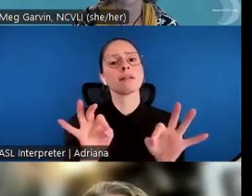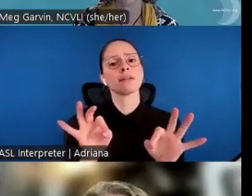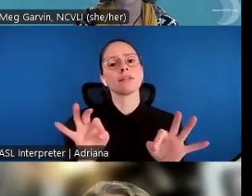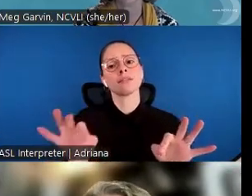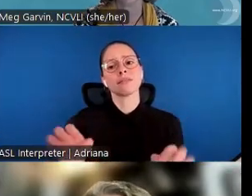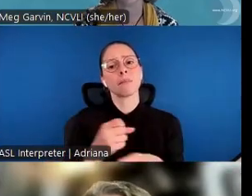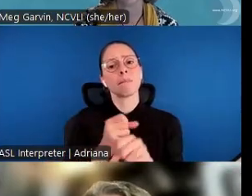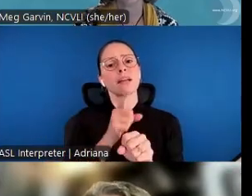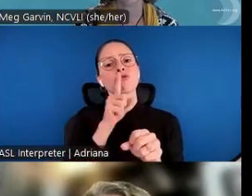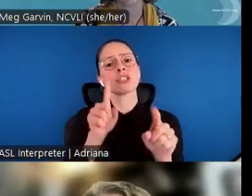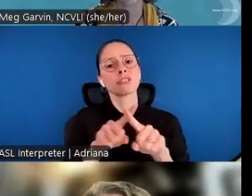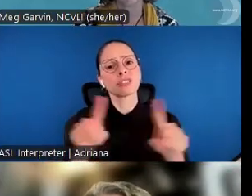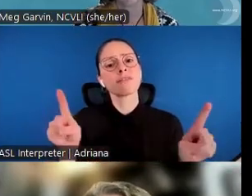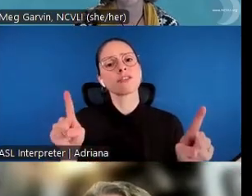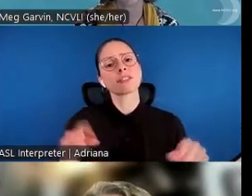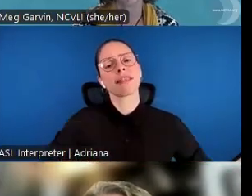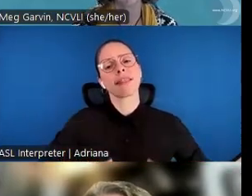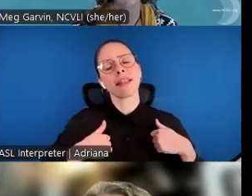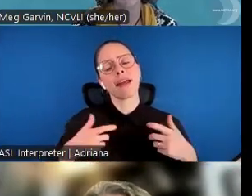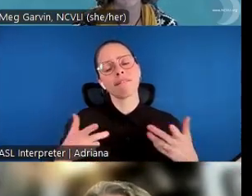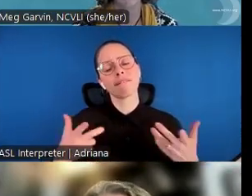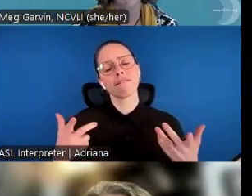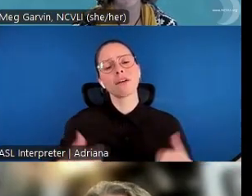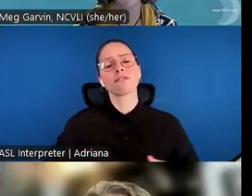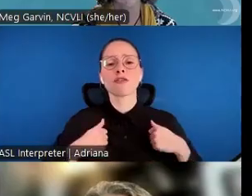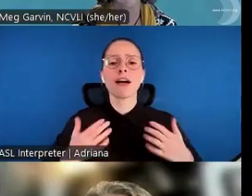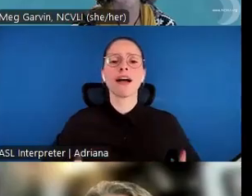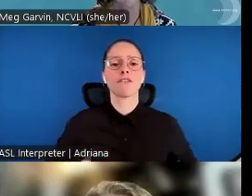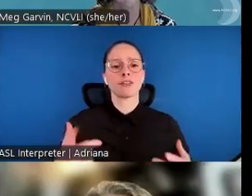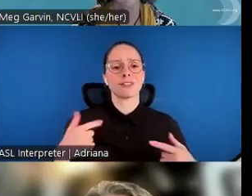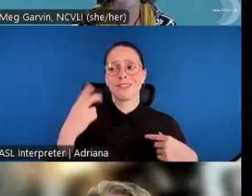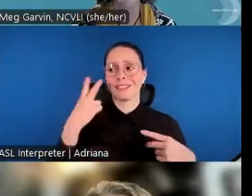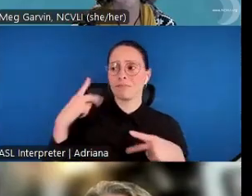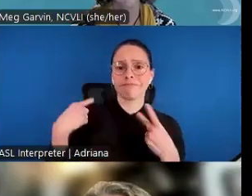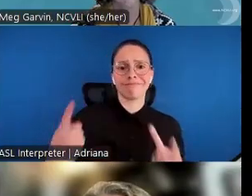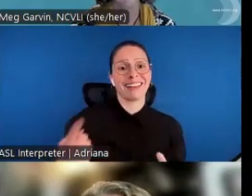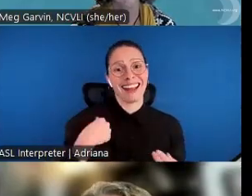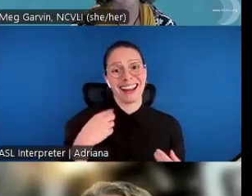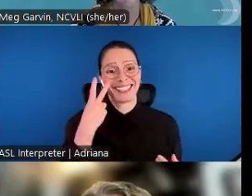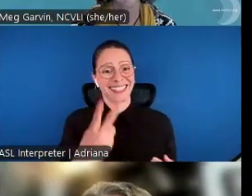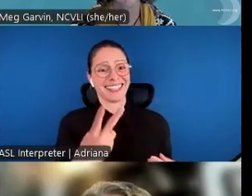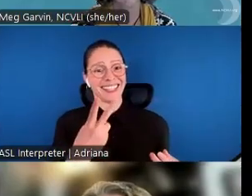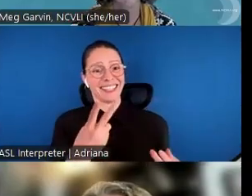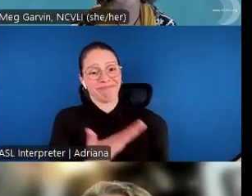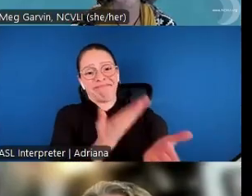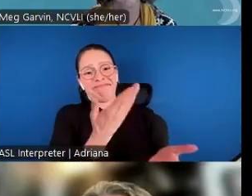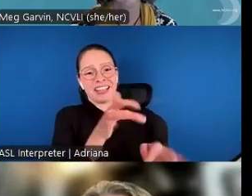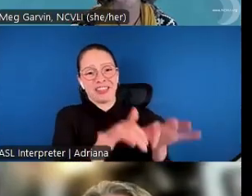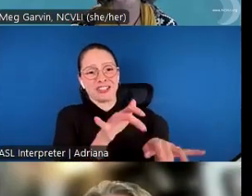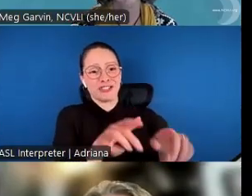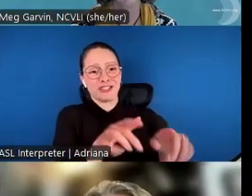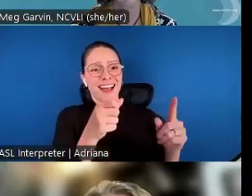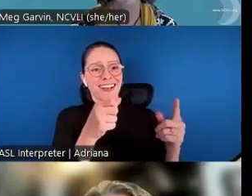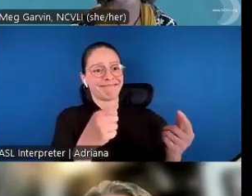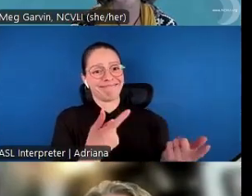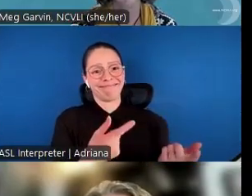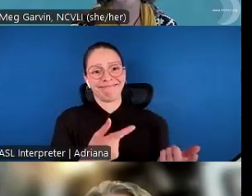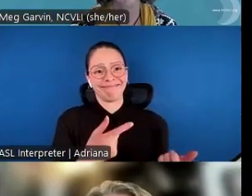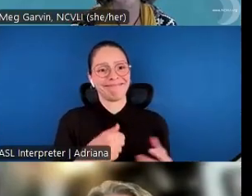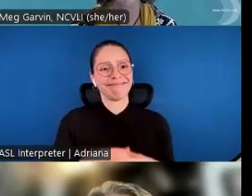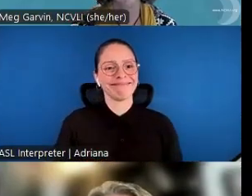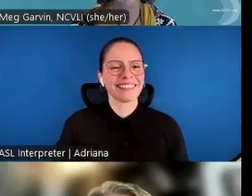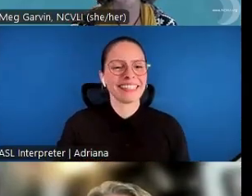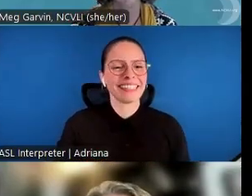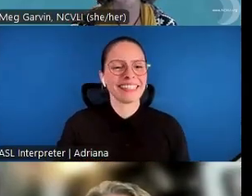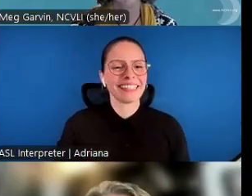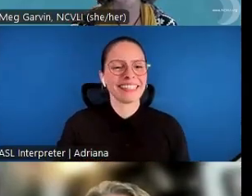difference in the life of survivors, which I'm sure, as I've seen in the chat, many of you already know and probably can tell me even more about. So let's talk a little